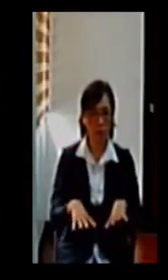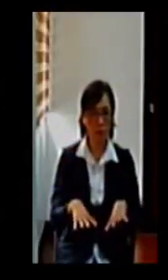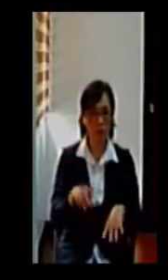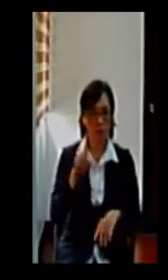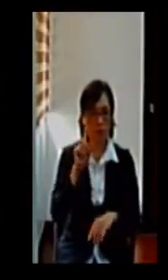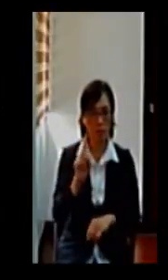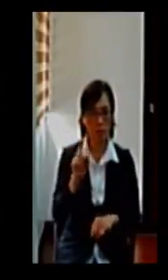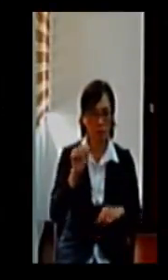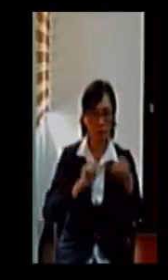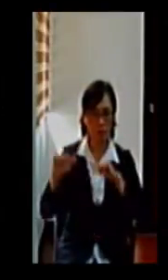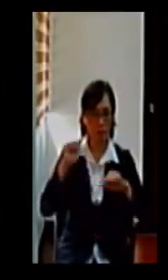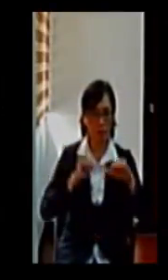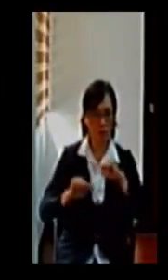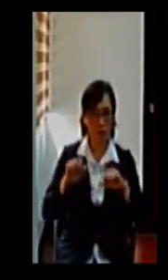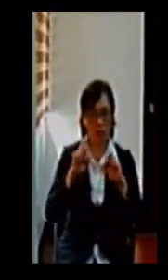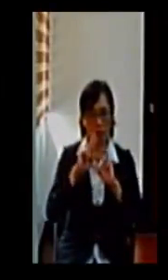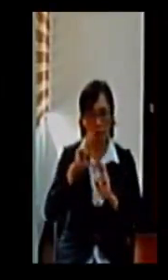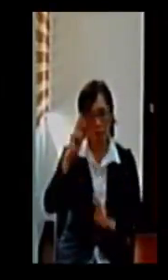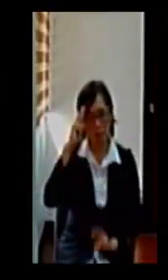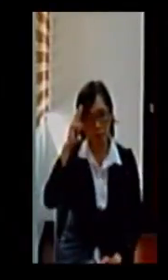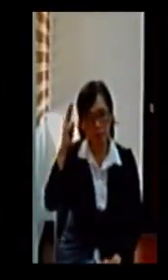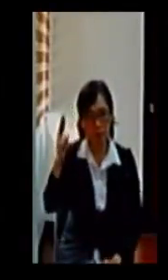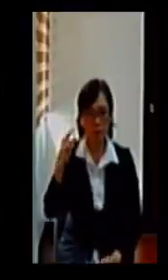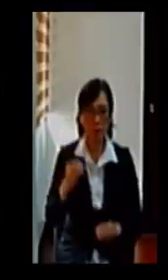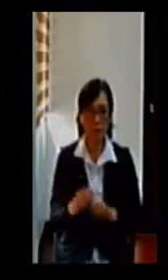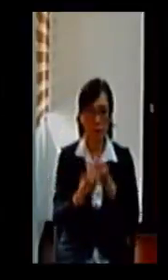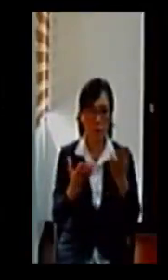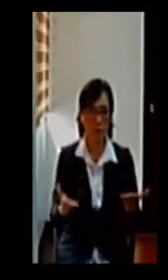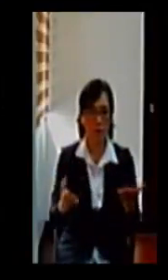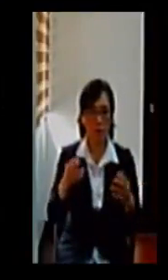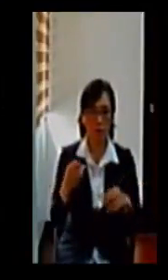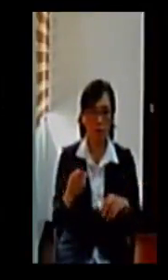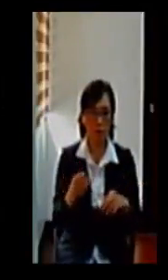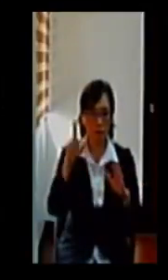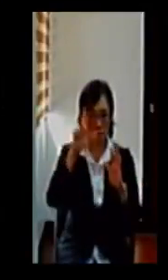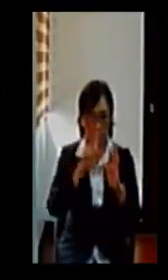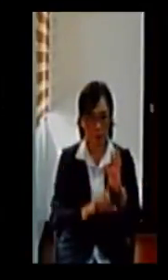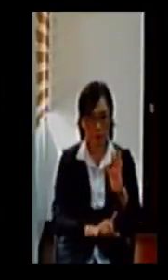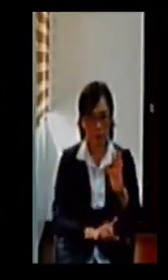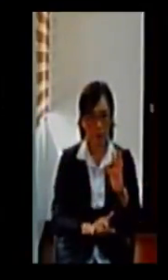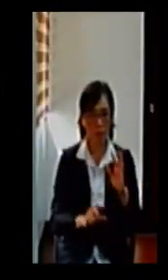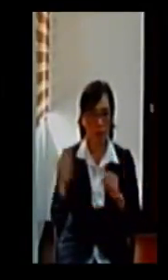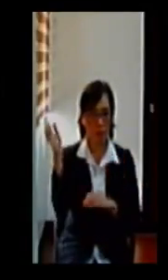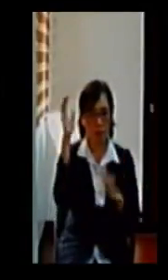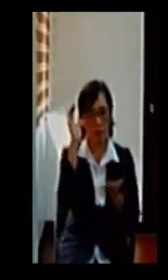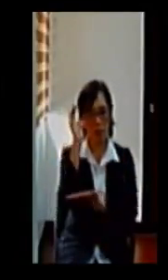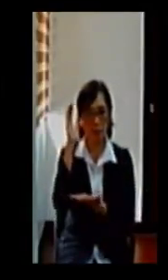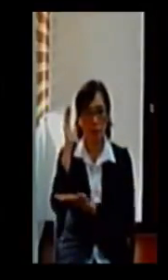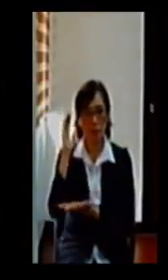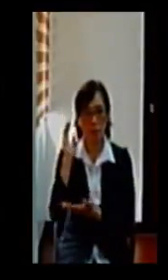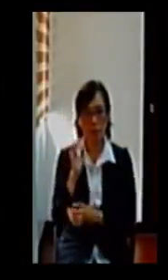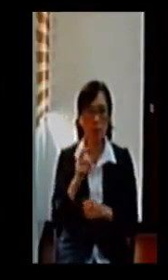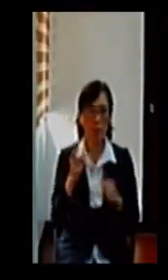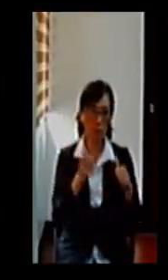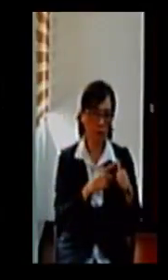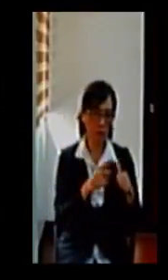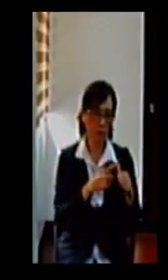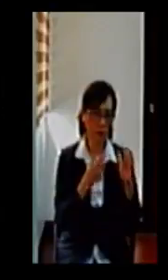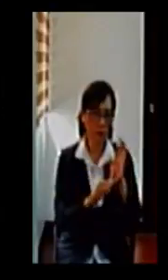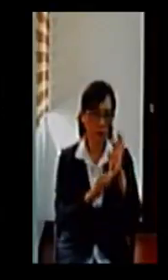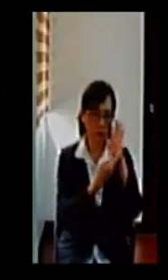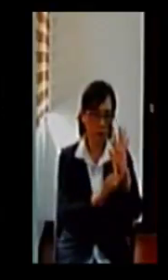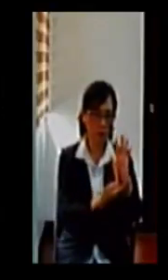the actually the reason that you gave was the reduction of the forest cover. Mm-hmm. No, so that was primarily what you presented.